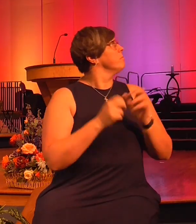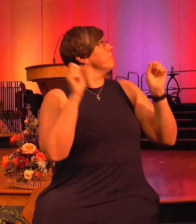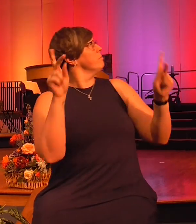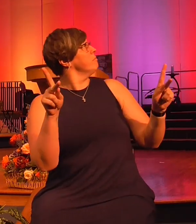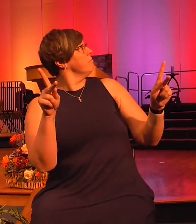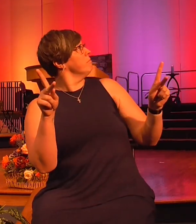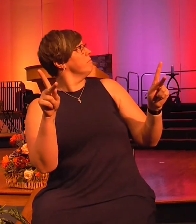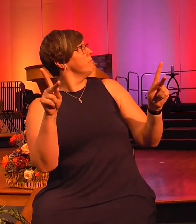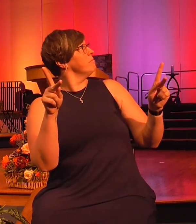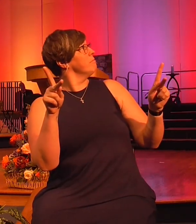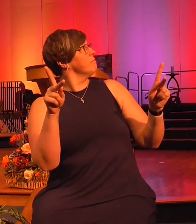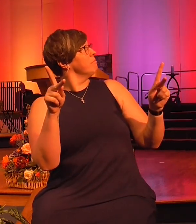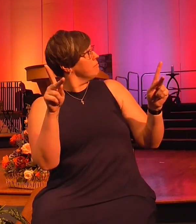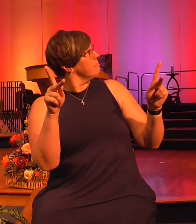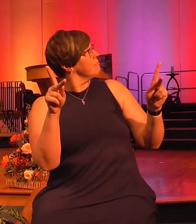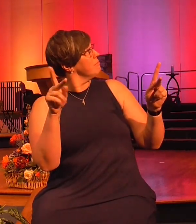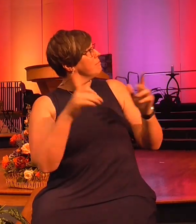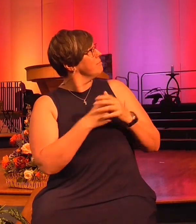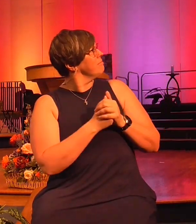Okay.